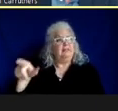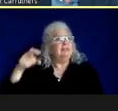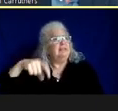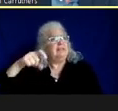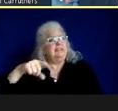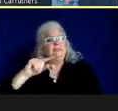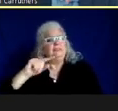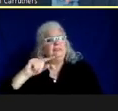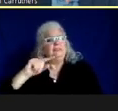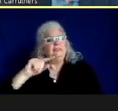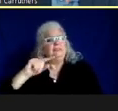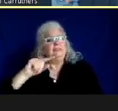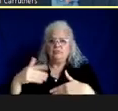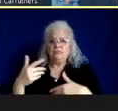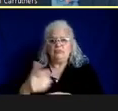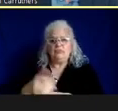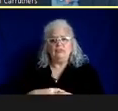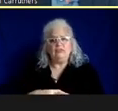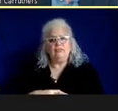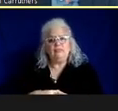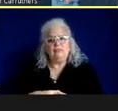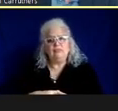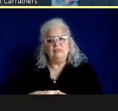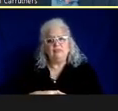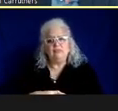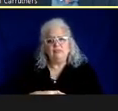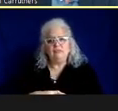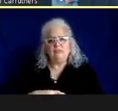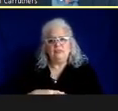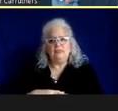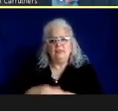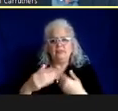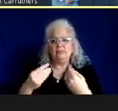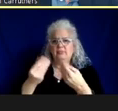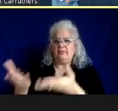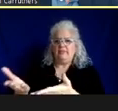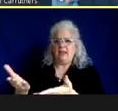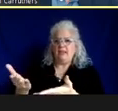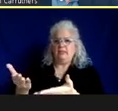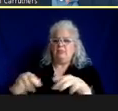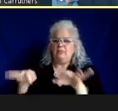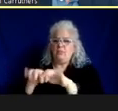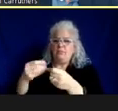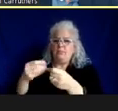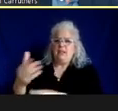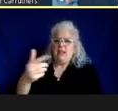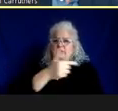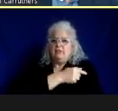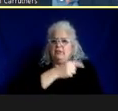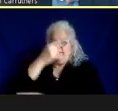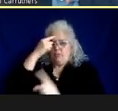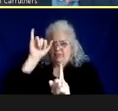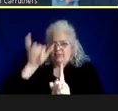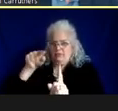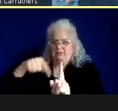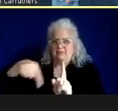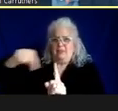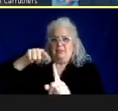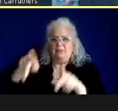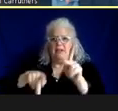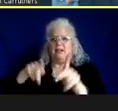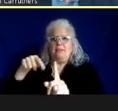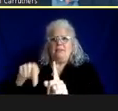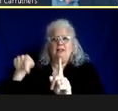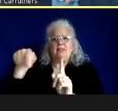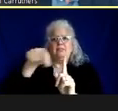be impacted adversely by COVID. The state's goal is to reduce deaths. We know